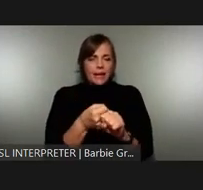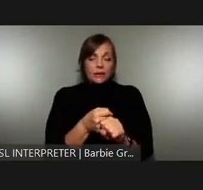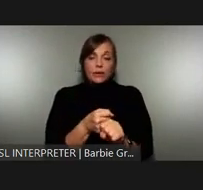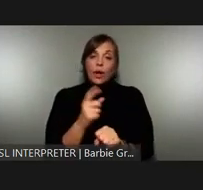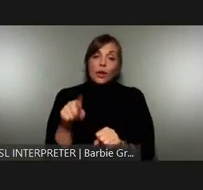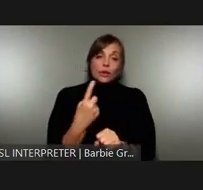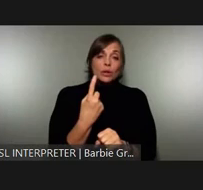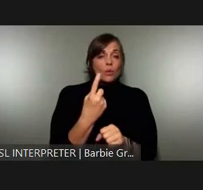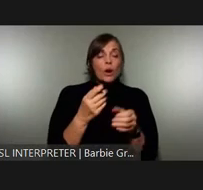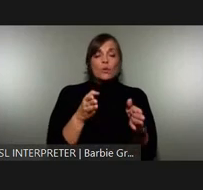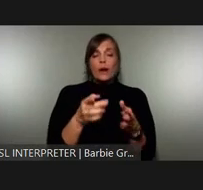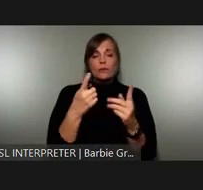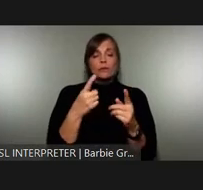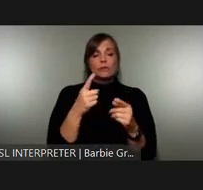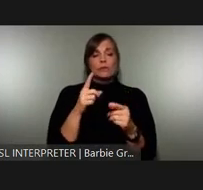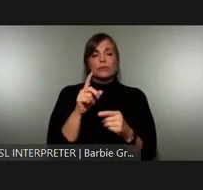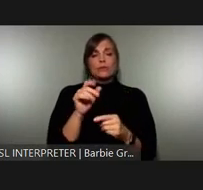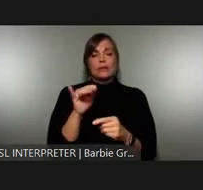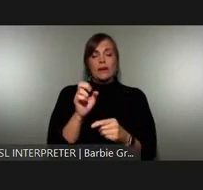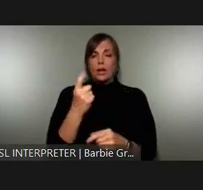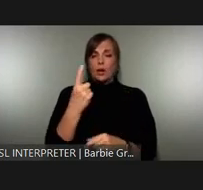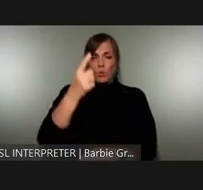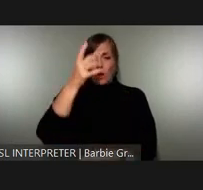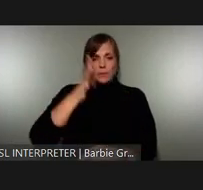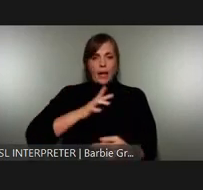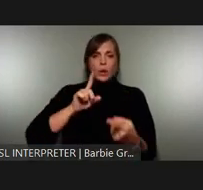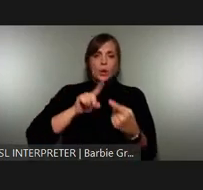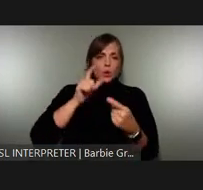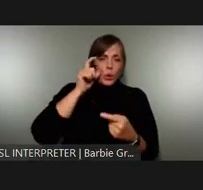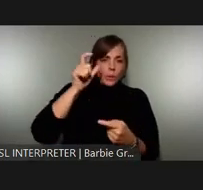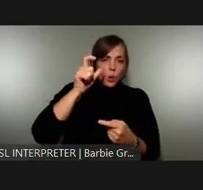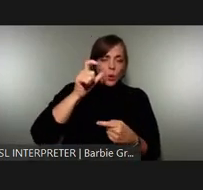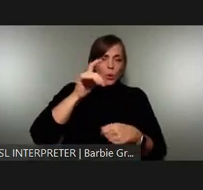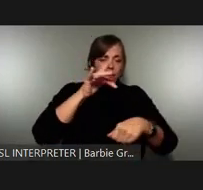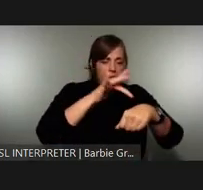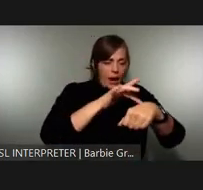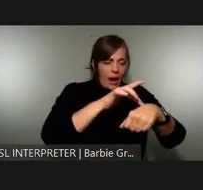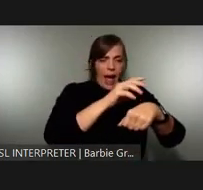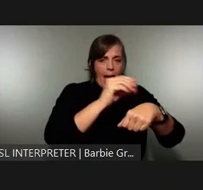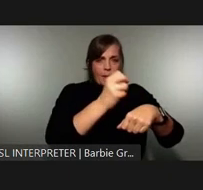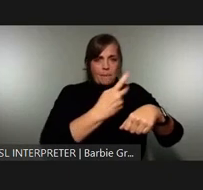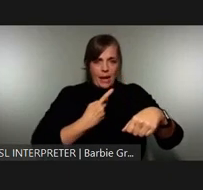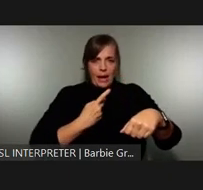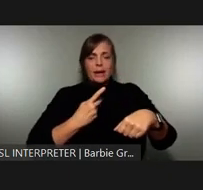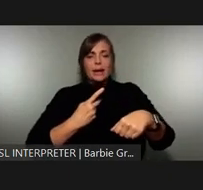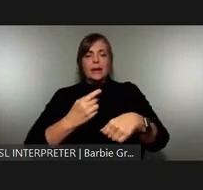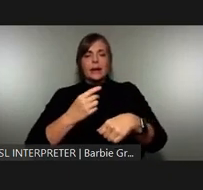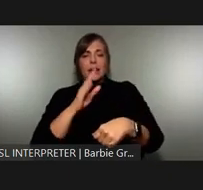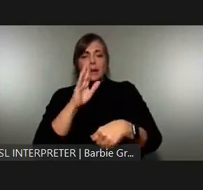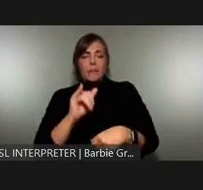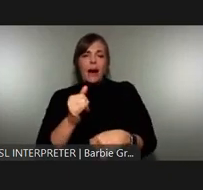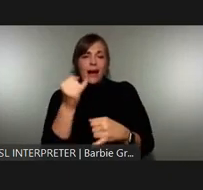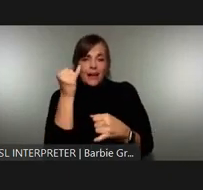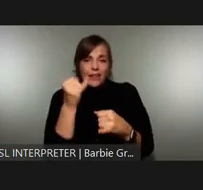that the president articulated. One man to the moon and back safely by the end of the decade. And the president goes